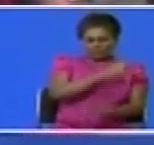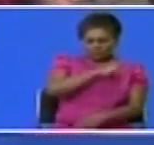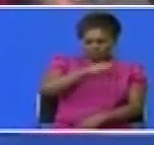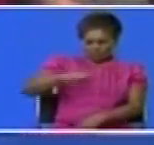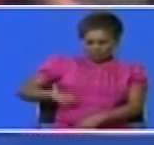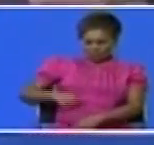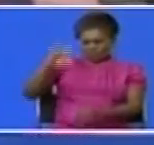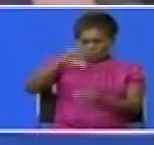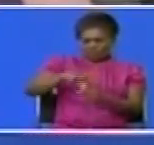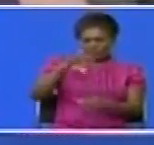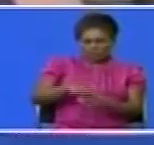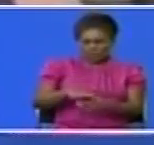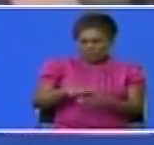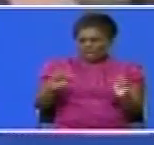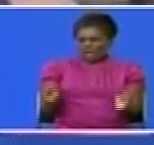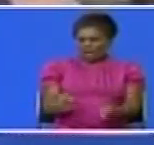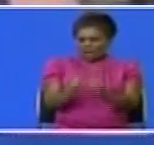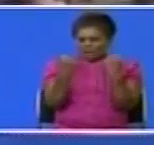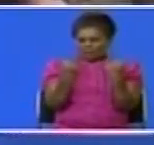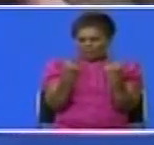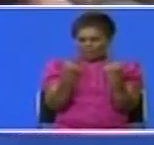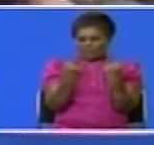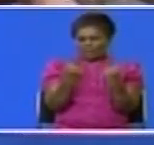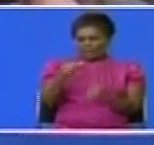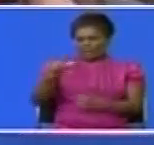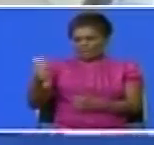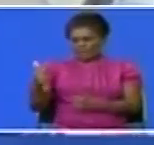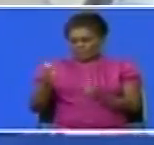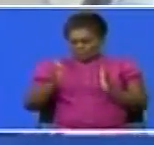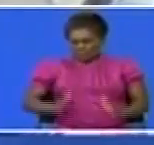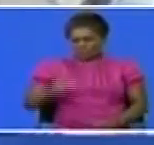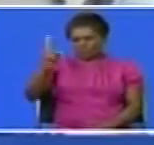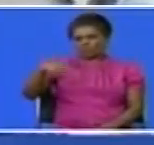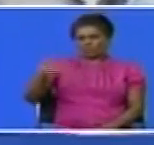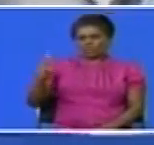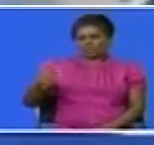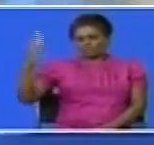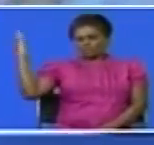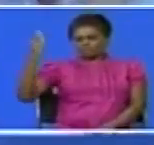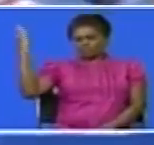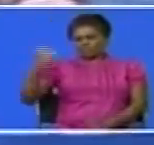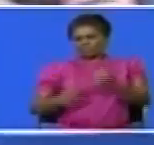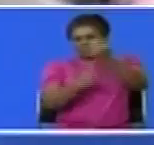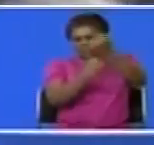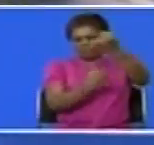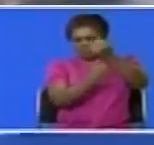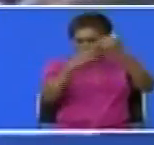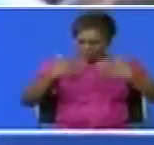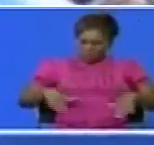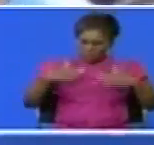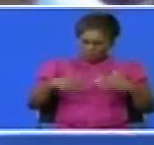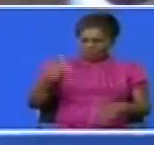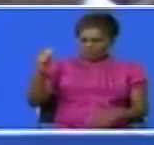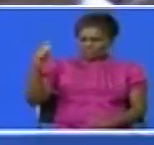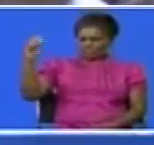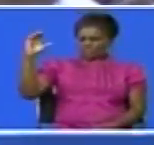senatorial by-election that saw Jubilee's Aaron Cheruiyot carry the day. Addressing supporters at the Kericho Teachers Training College,